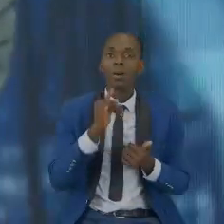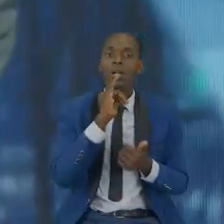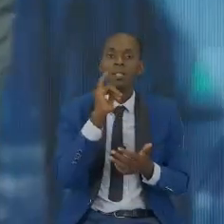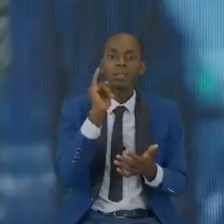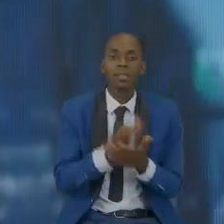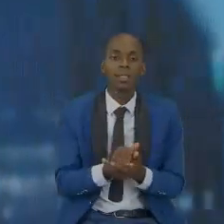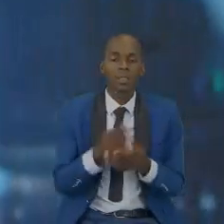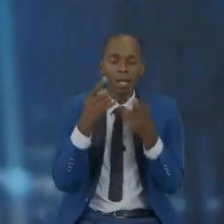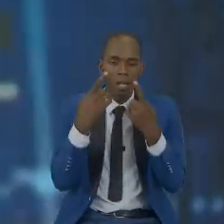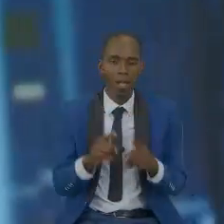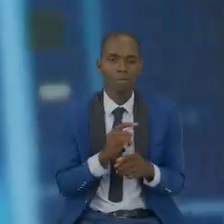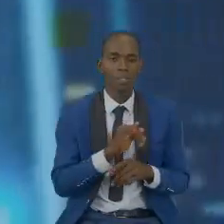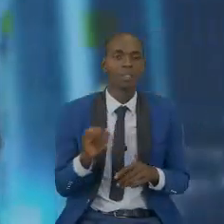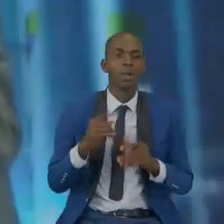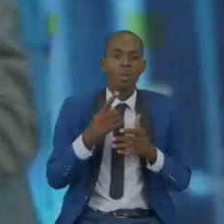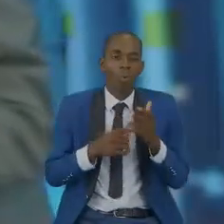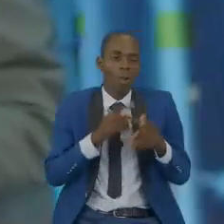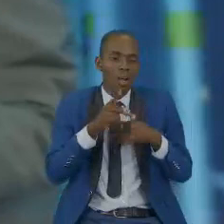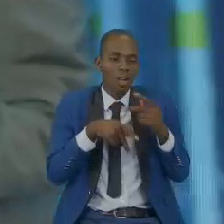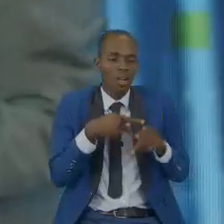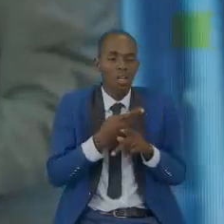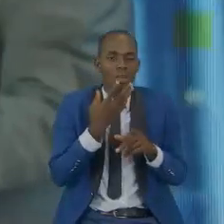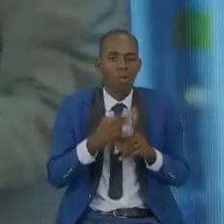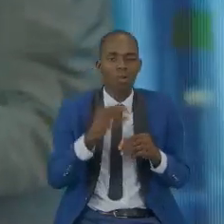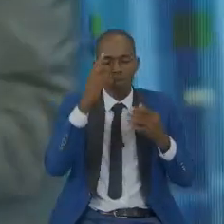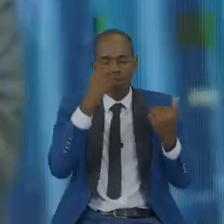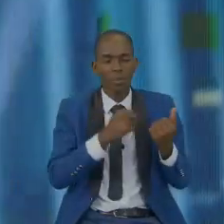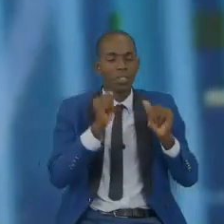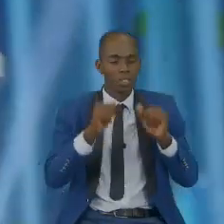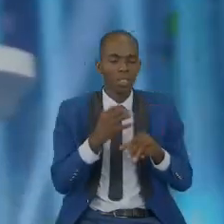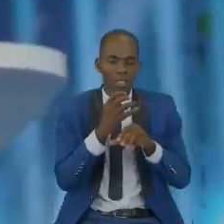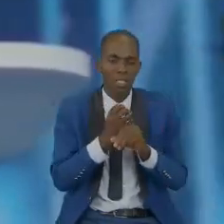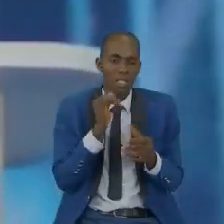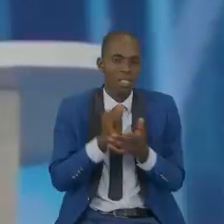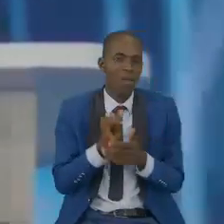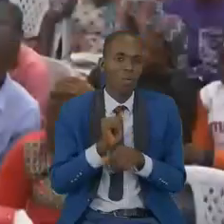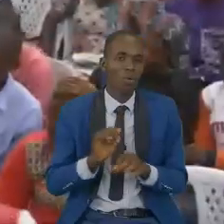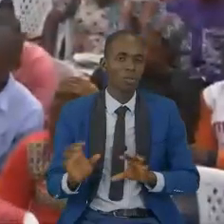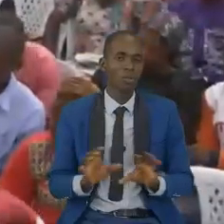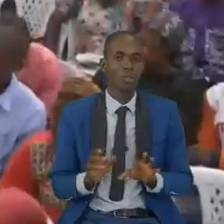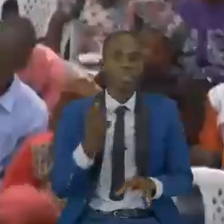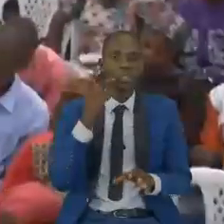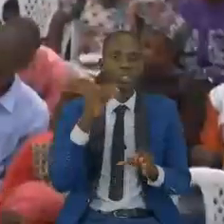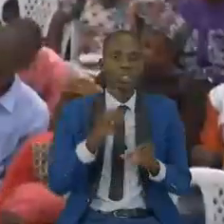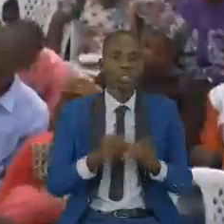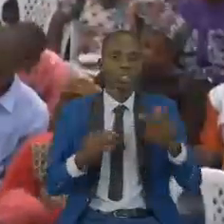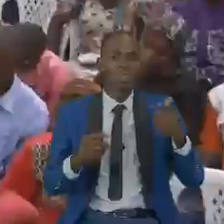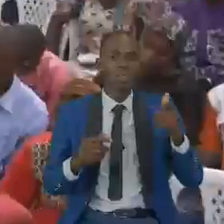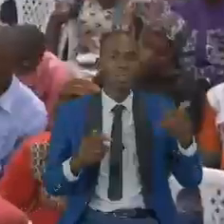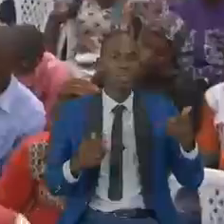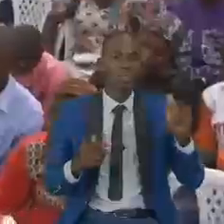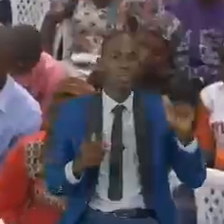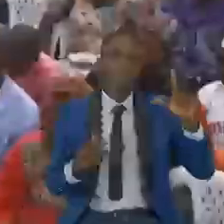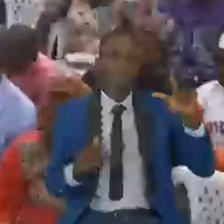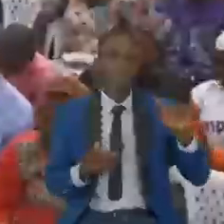done? What kind of faith will get that done? Galatians chapter 2, reading from